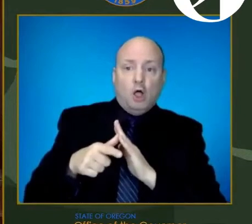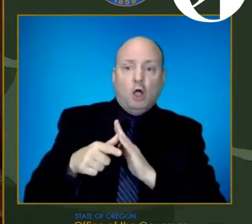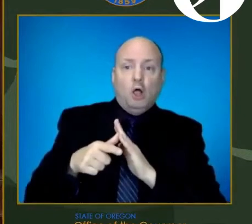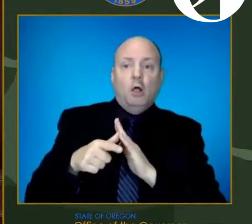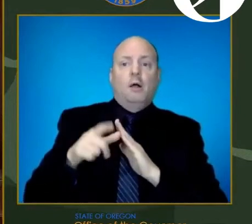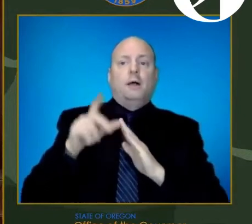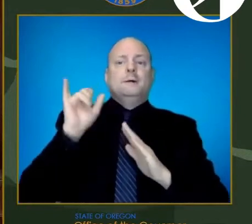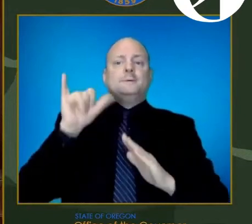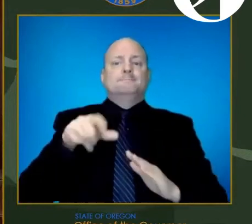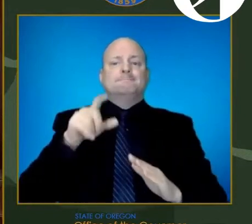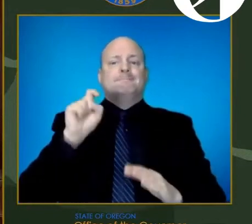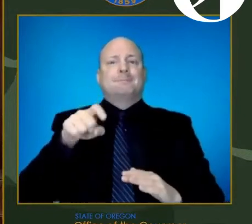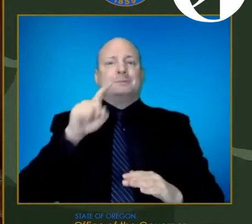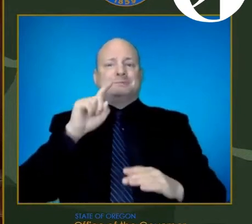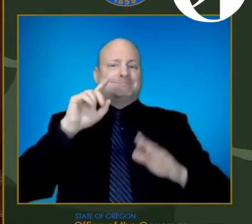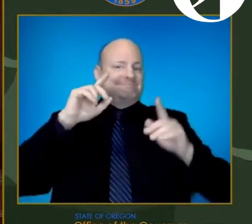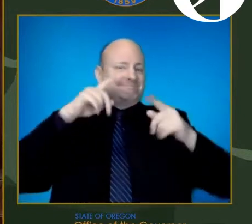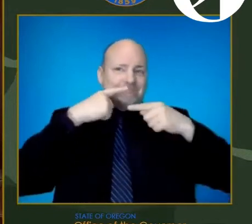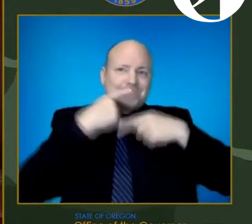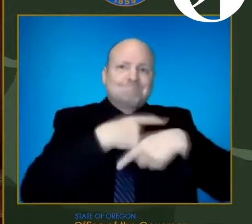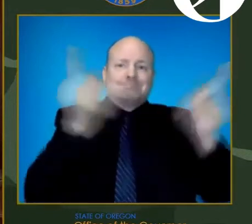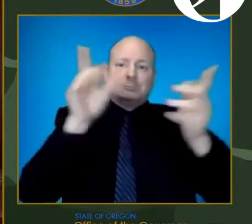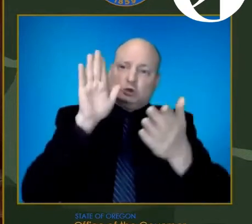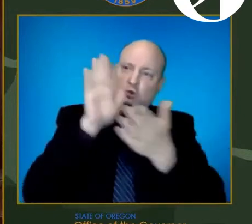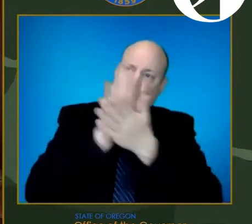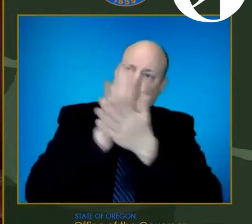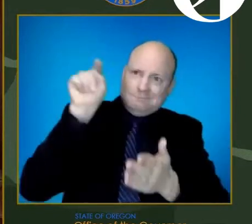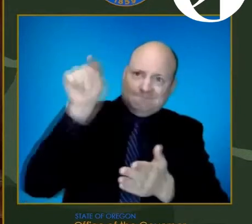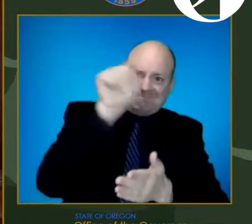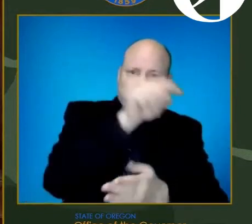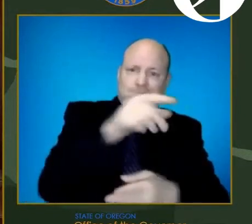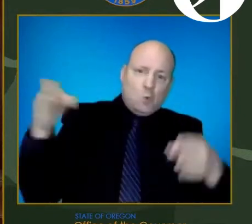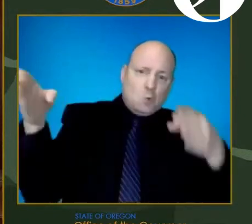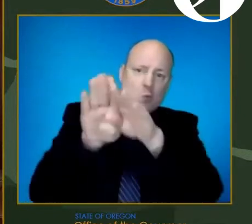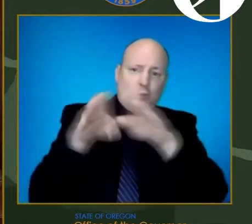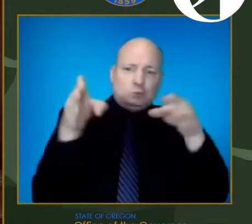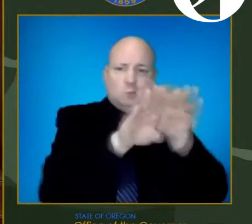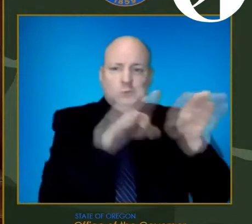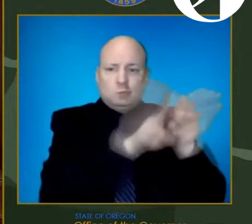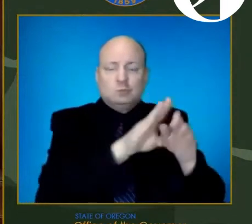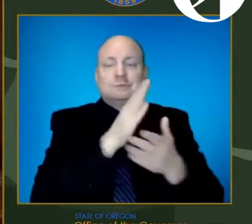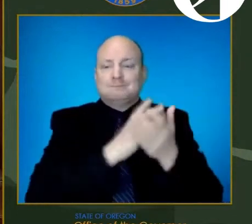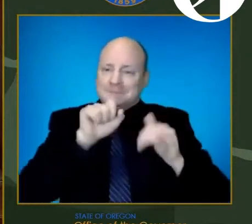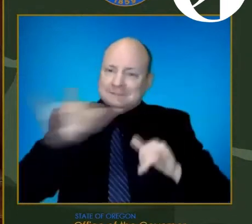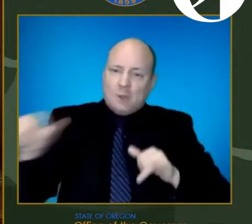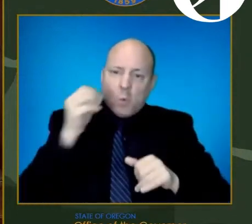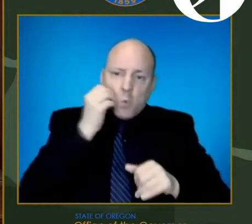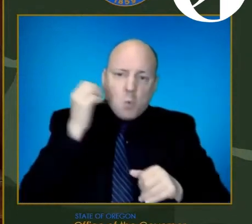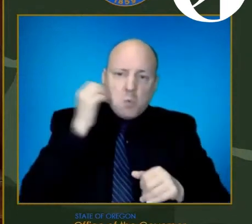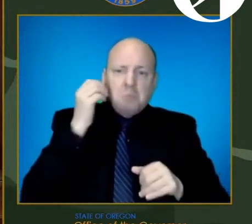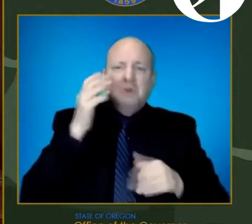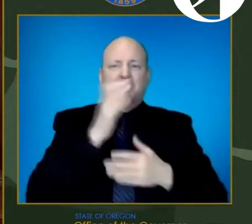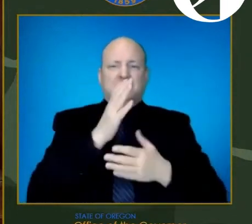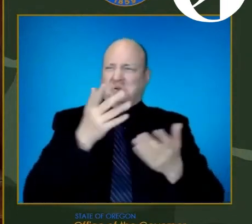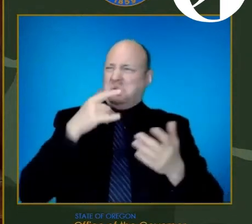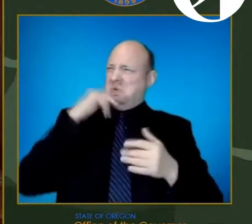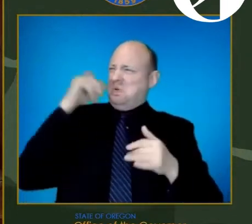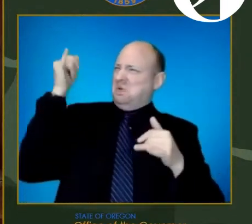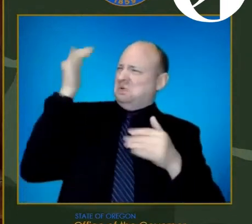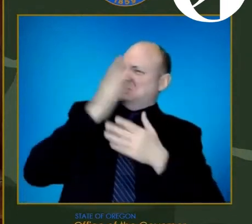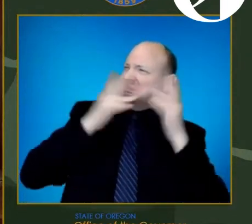Stay Home, Save Lives order. Some folks said it was too rash. Others said it was too